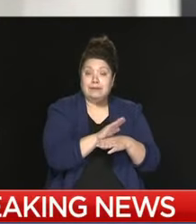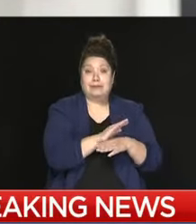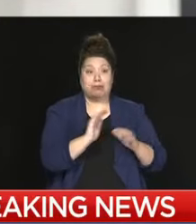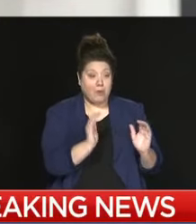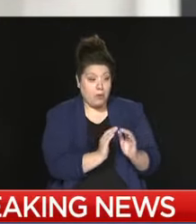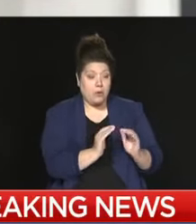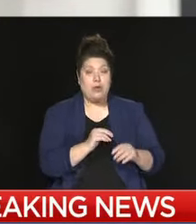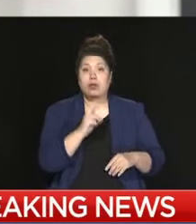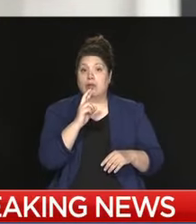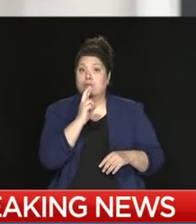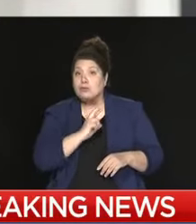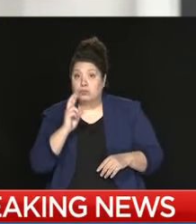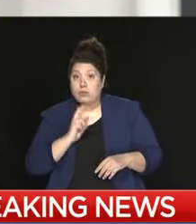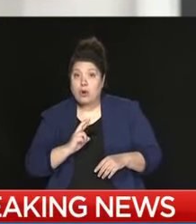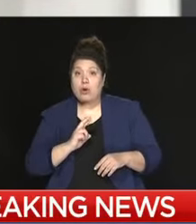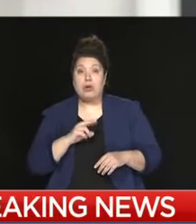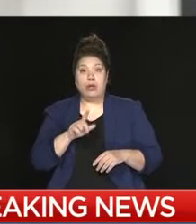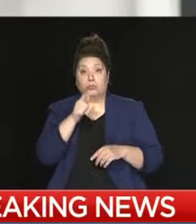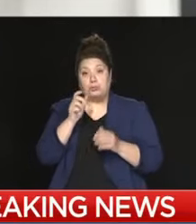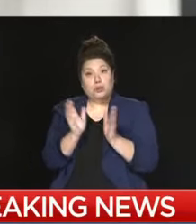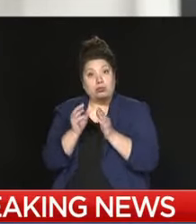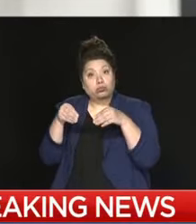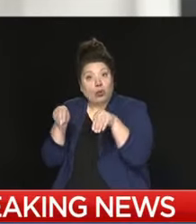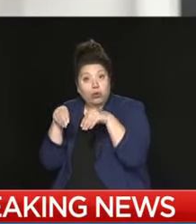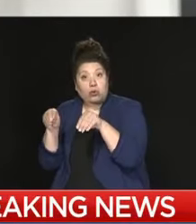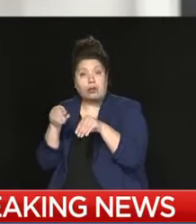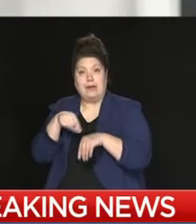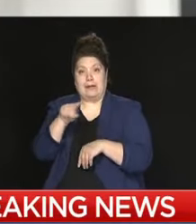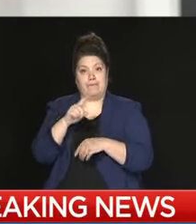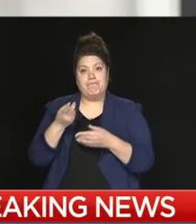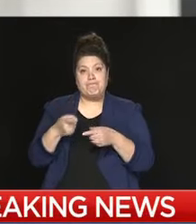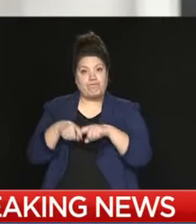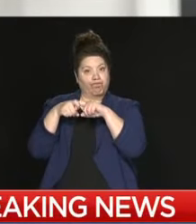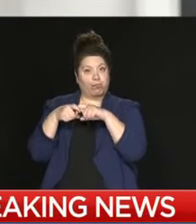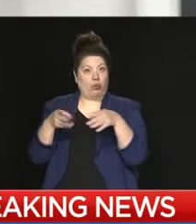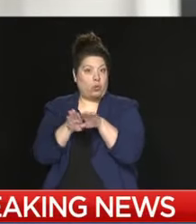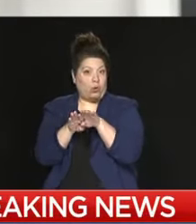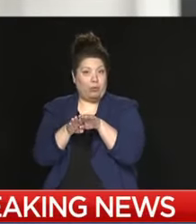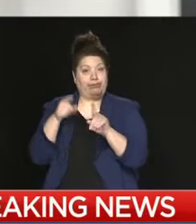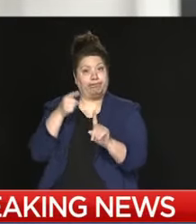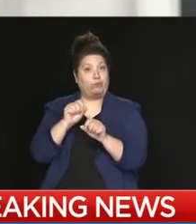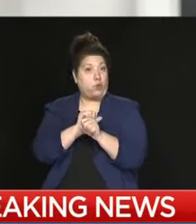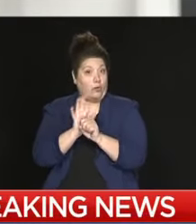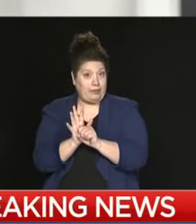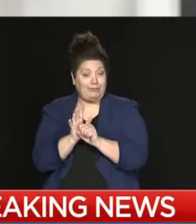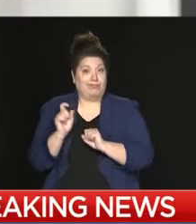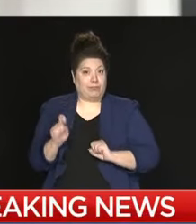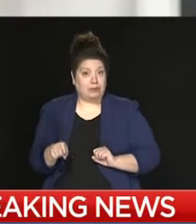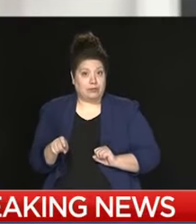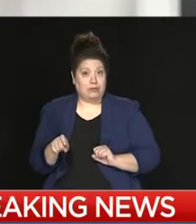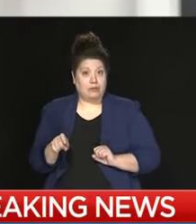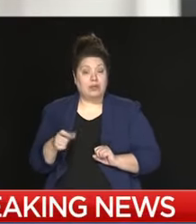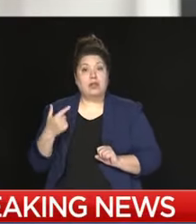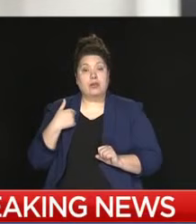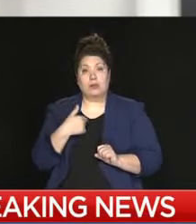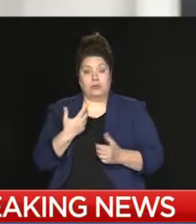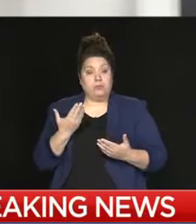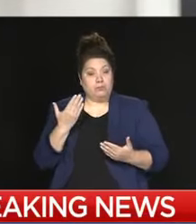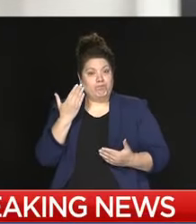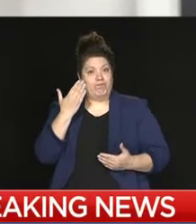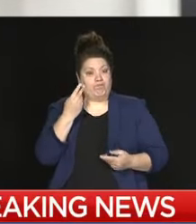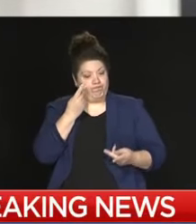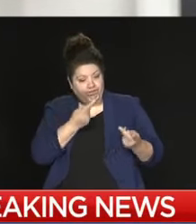restaurants, small businesses that have had to close because of COVID-19. This is why we recognize that even with the